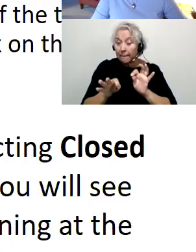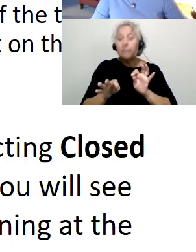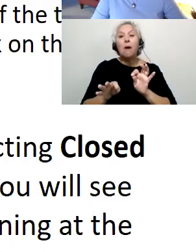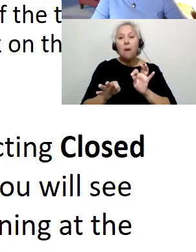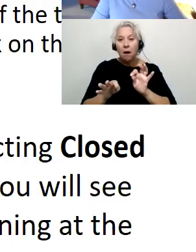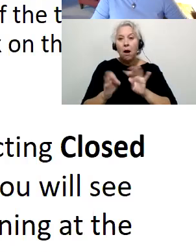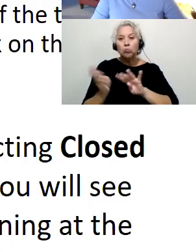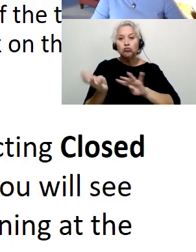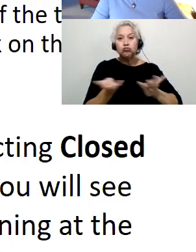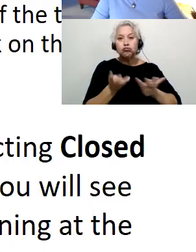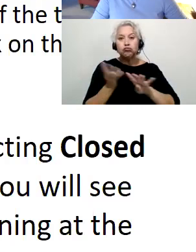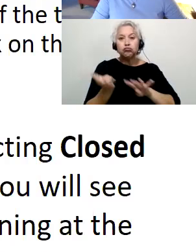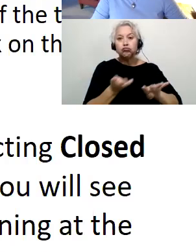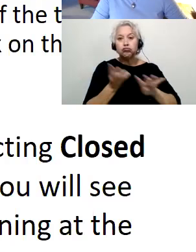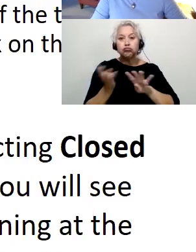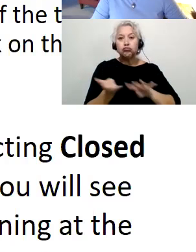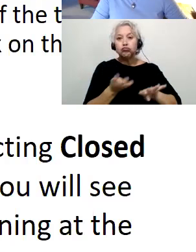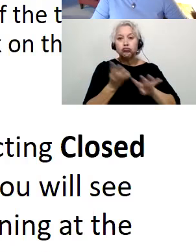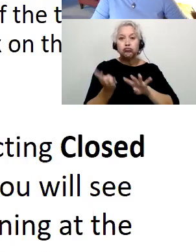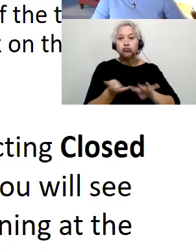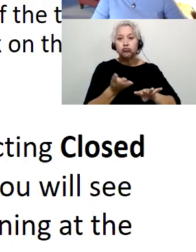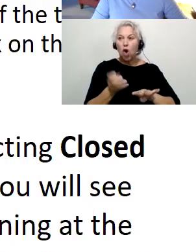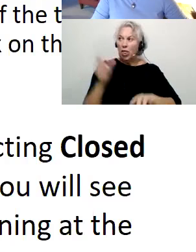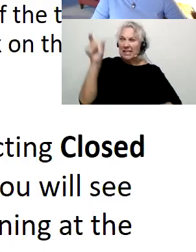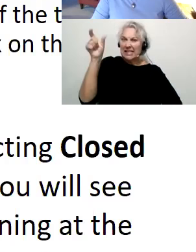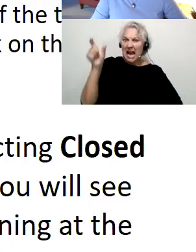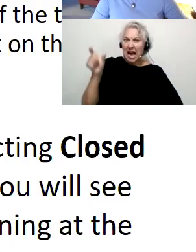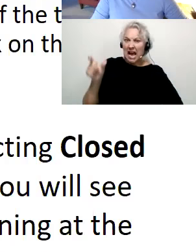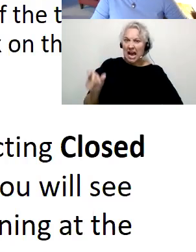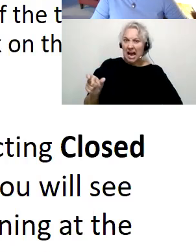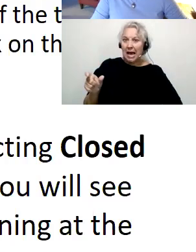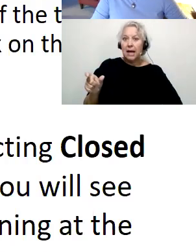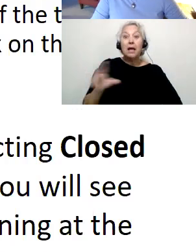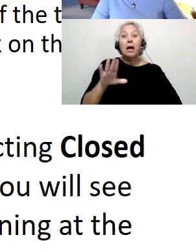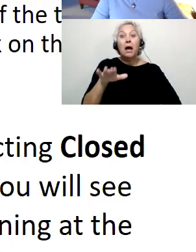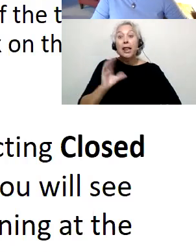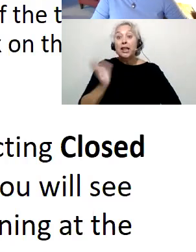will run throughout the side panel and replace the chat box viewer.